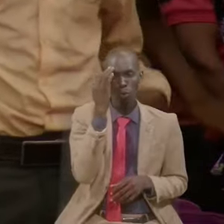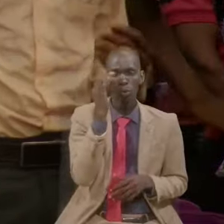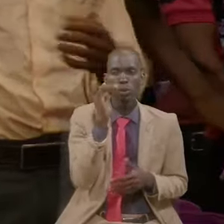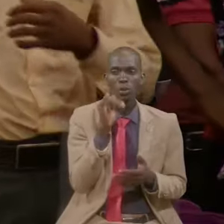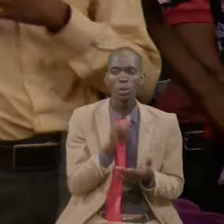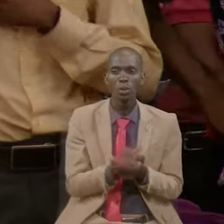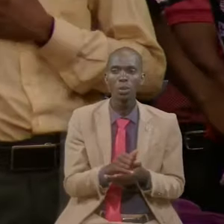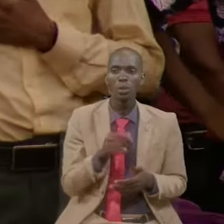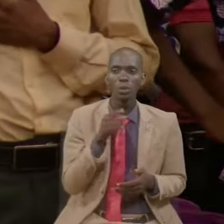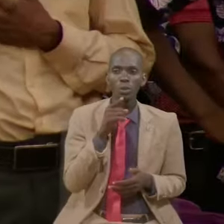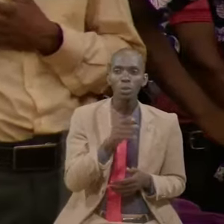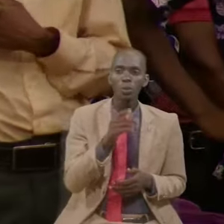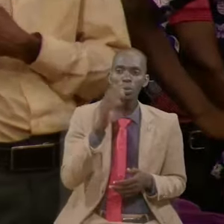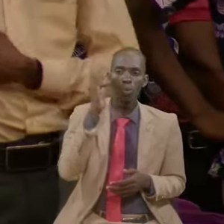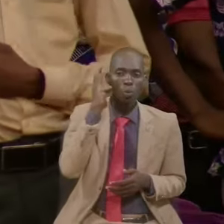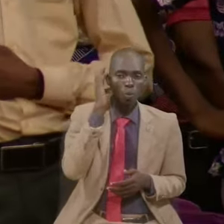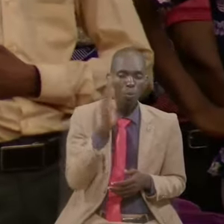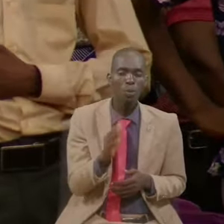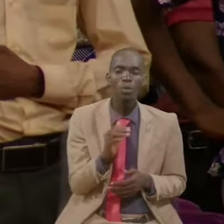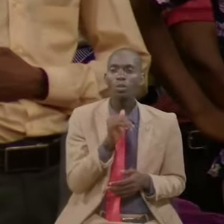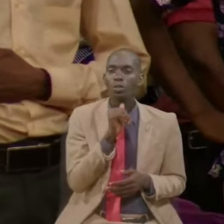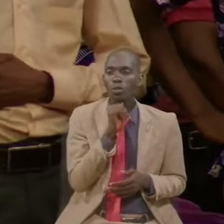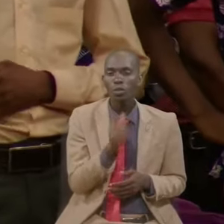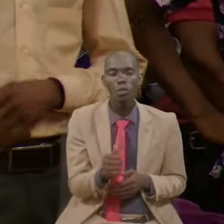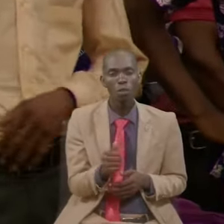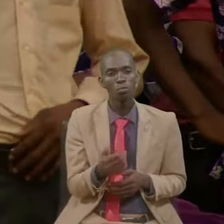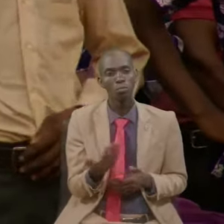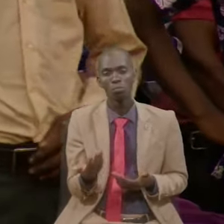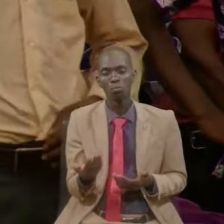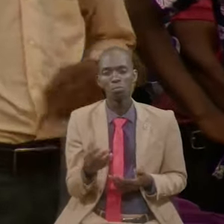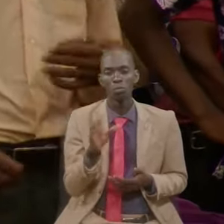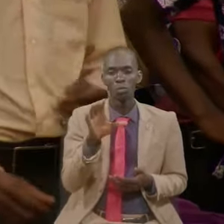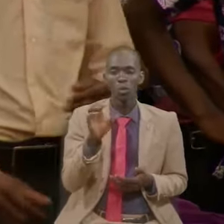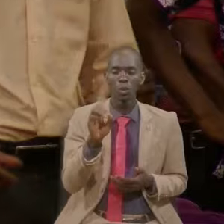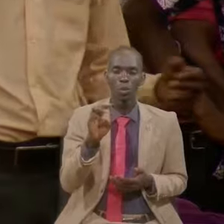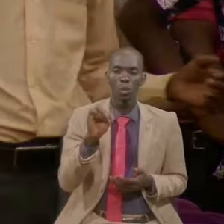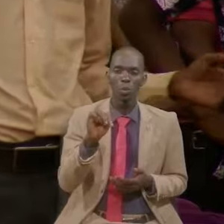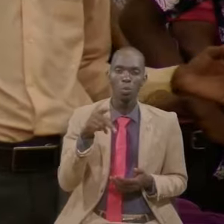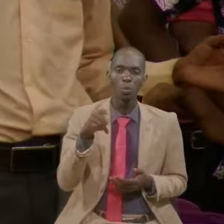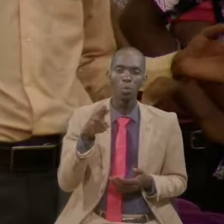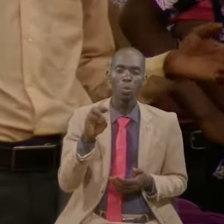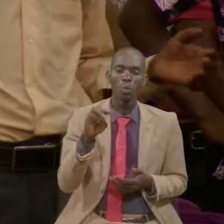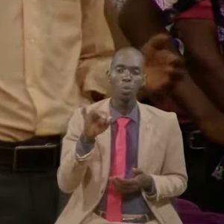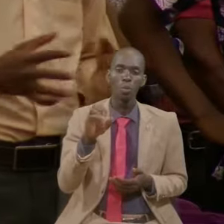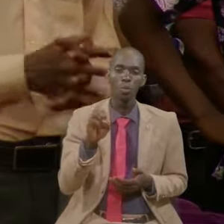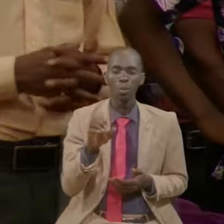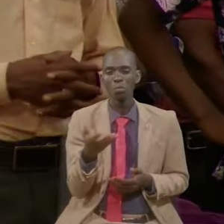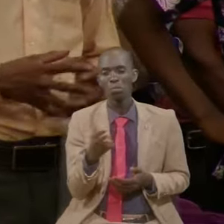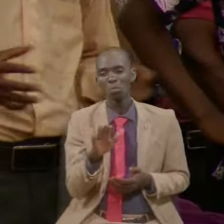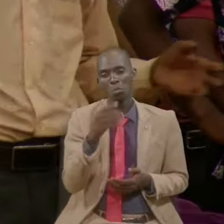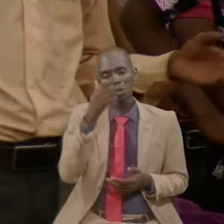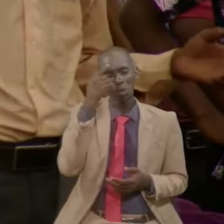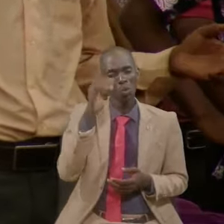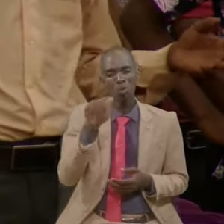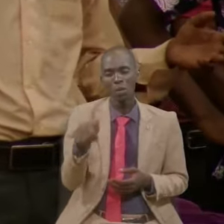that you are not going to compromise because of any favor they are doing to you,